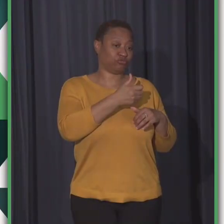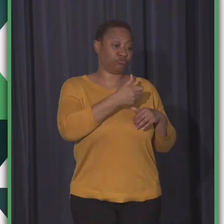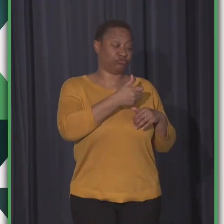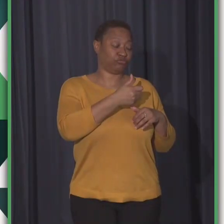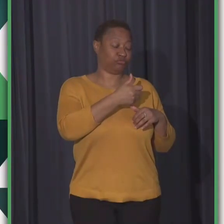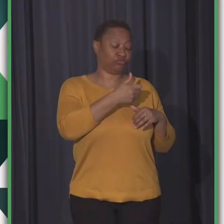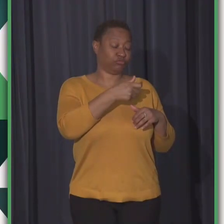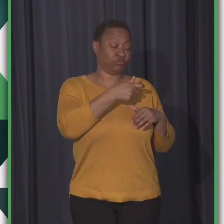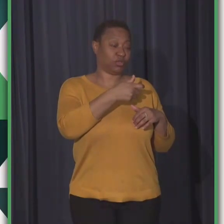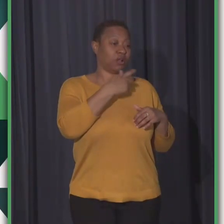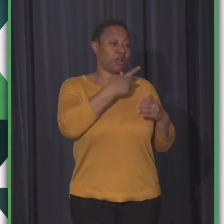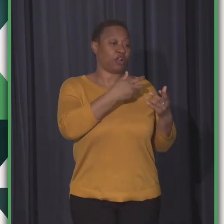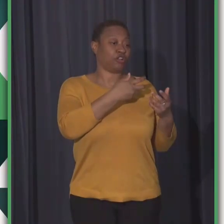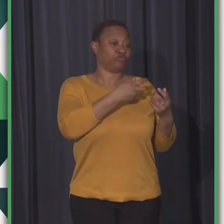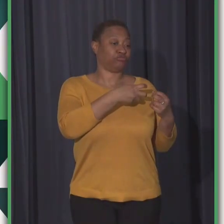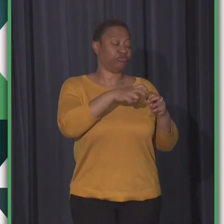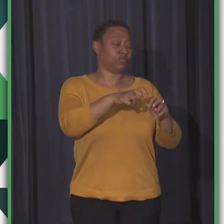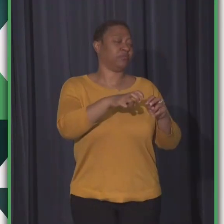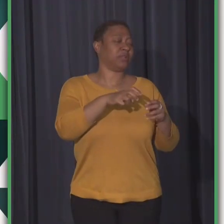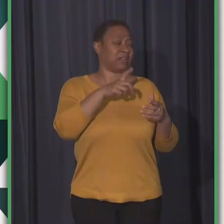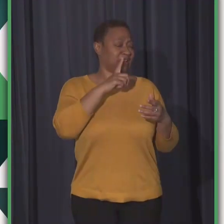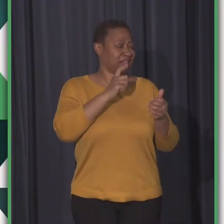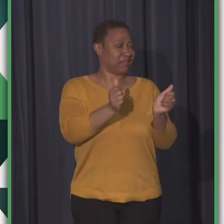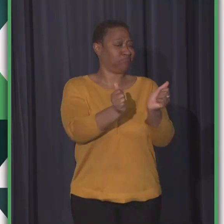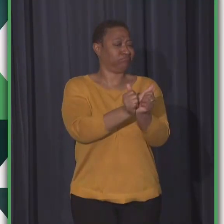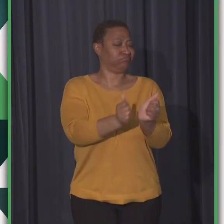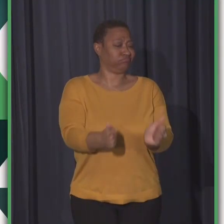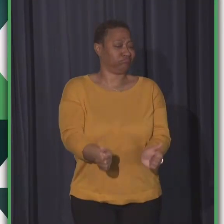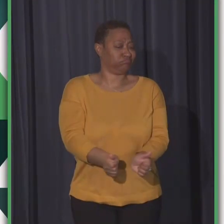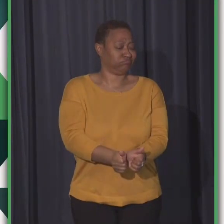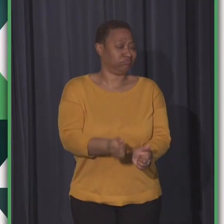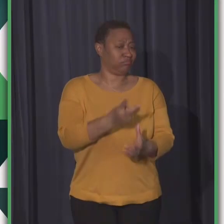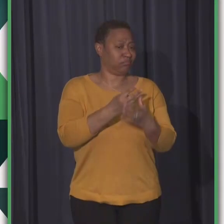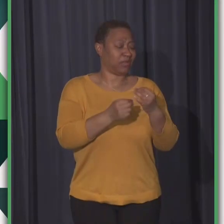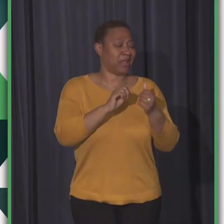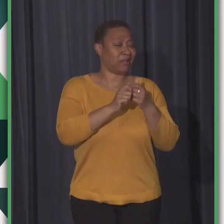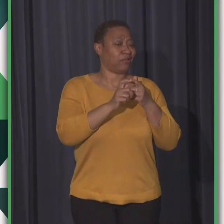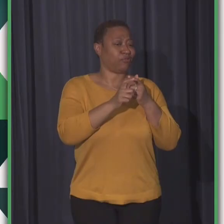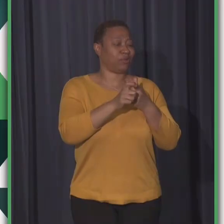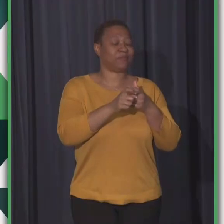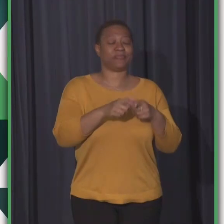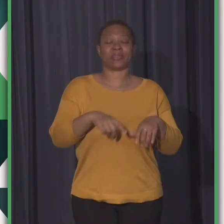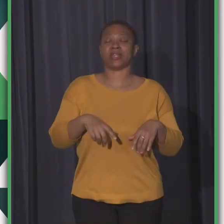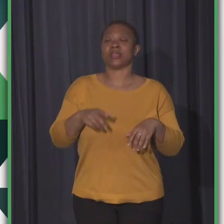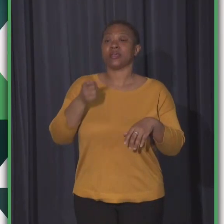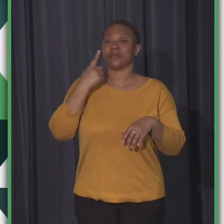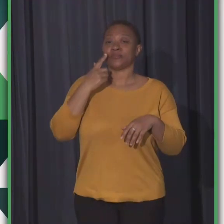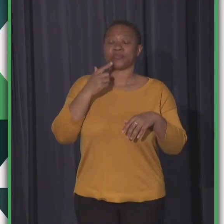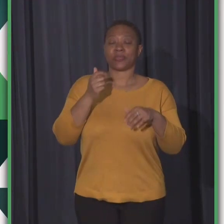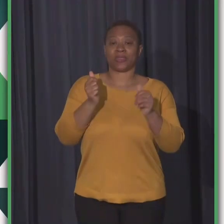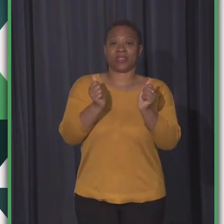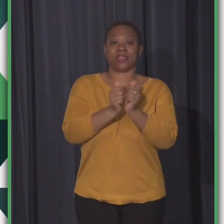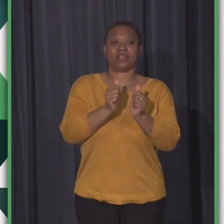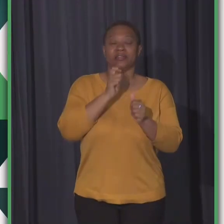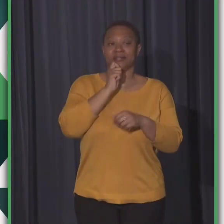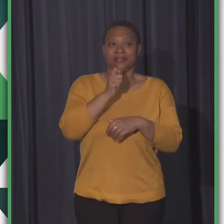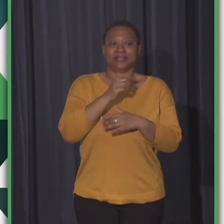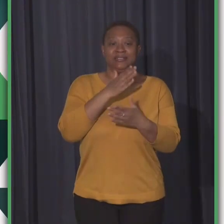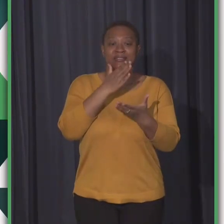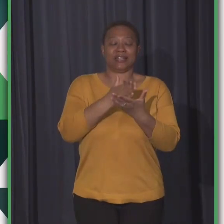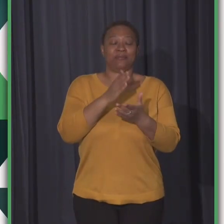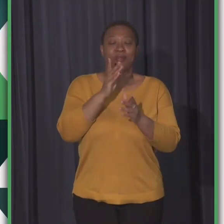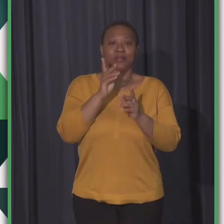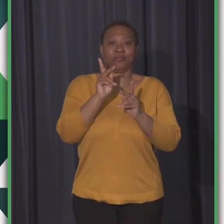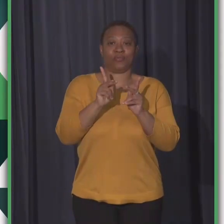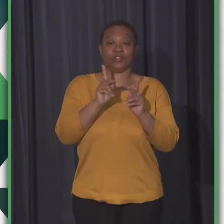and shackles? How can you run and stuff like that? Well, first of all, being handcuffed does not render a person